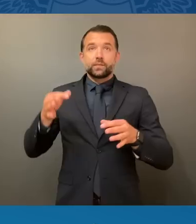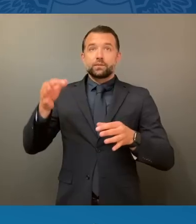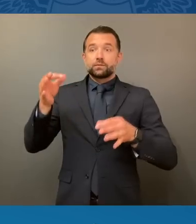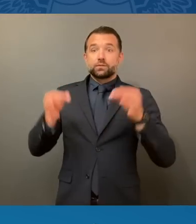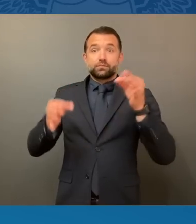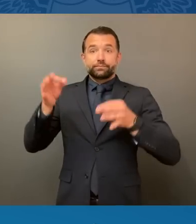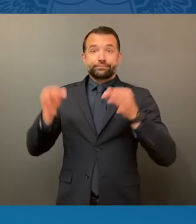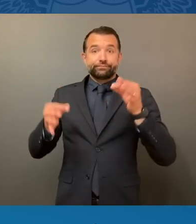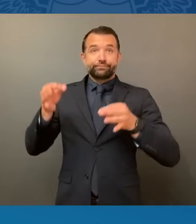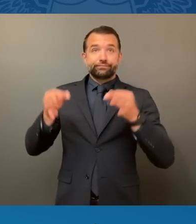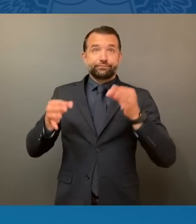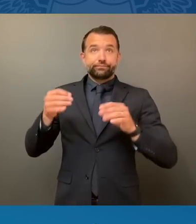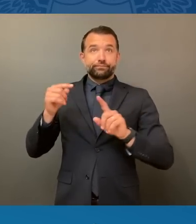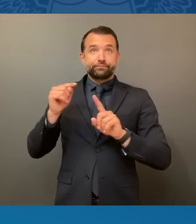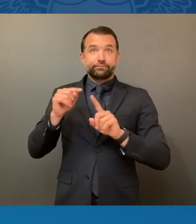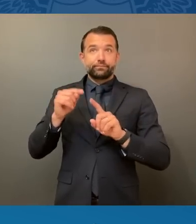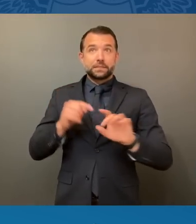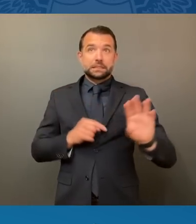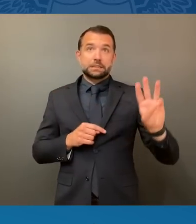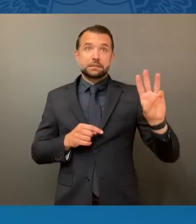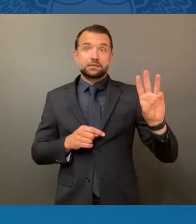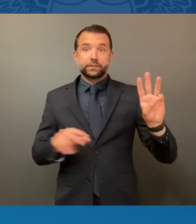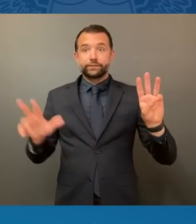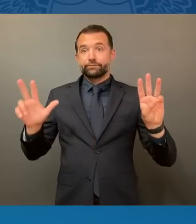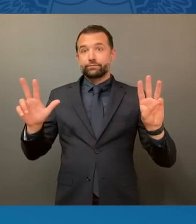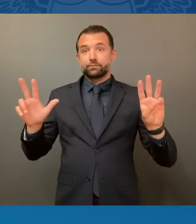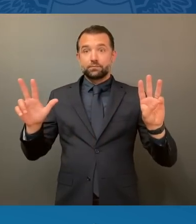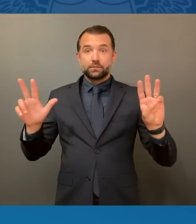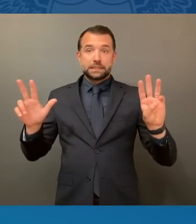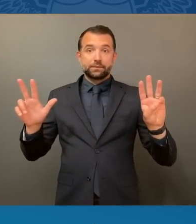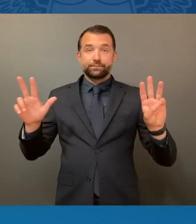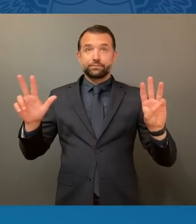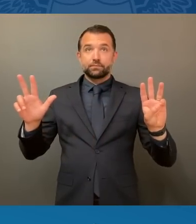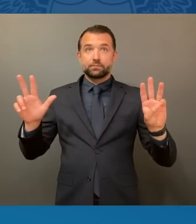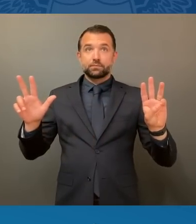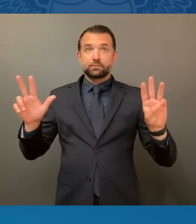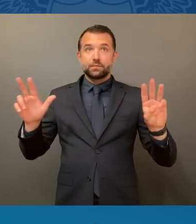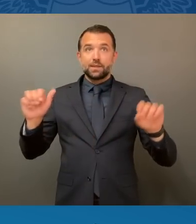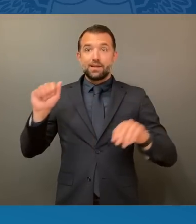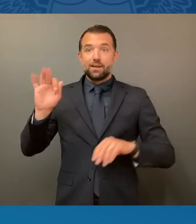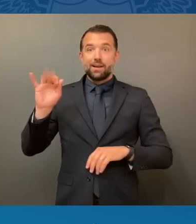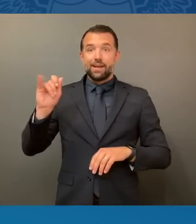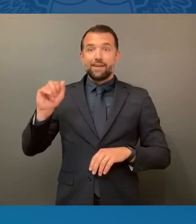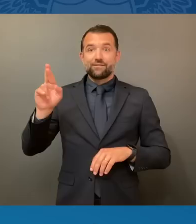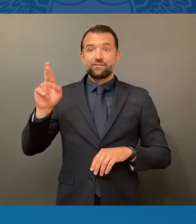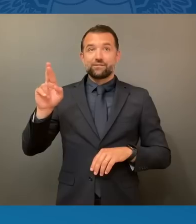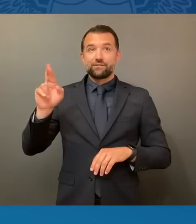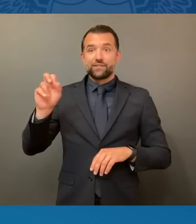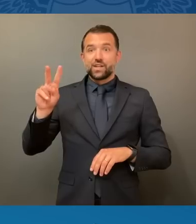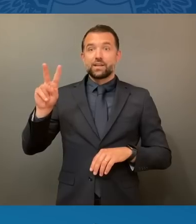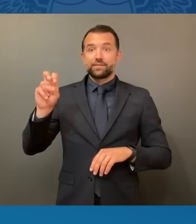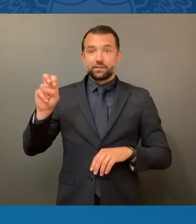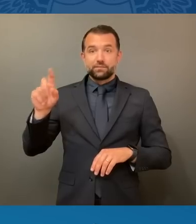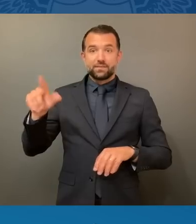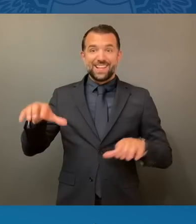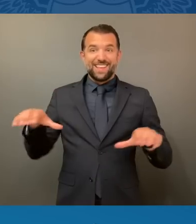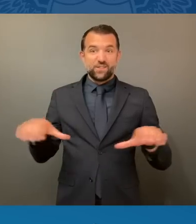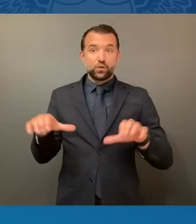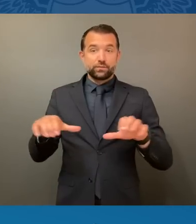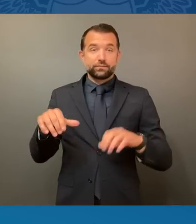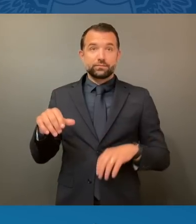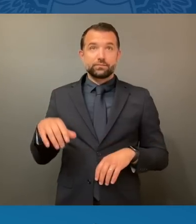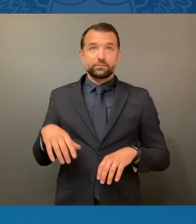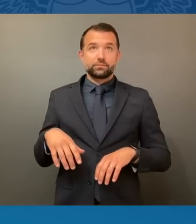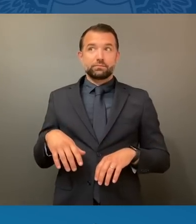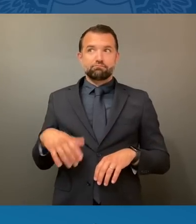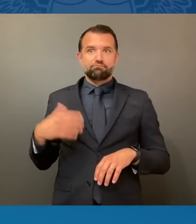undid affirmative action, that there is probably one of the most brilliant dissents that any justice of the United States